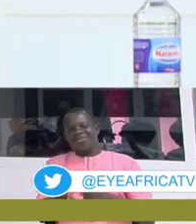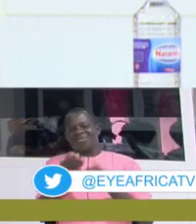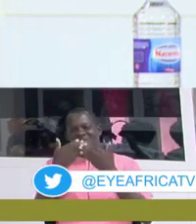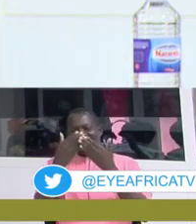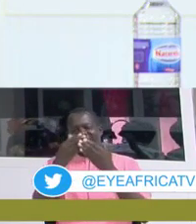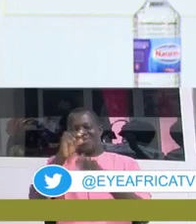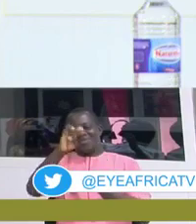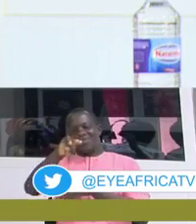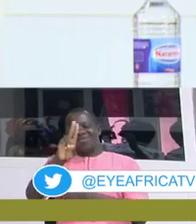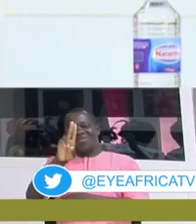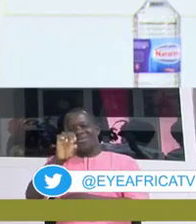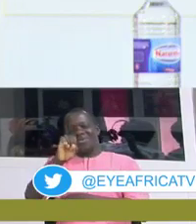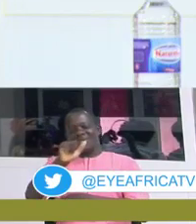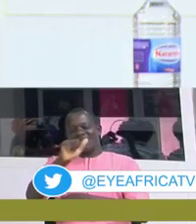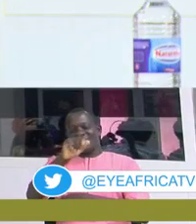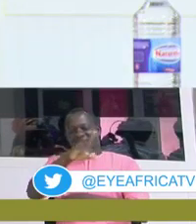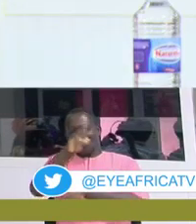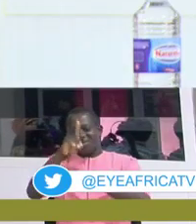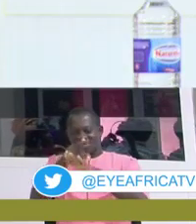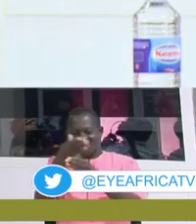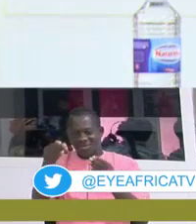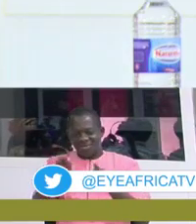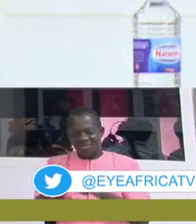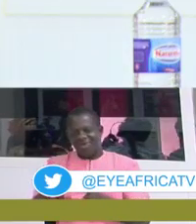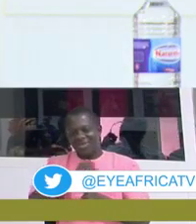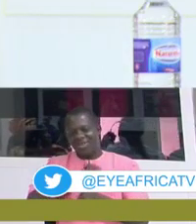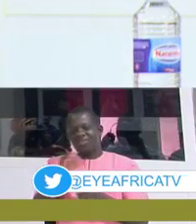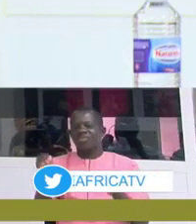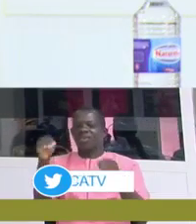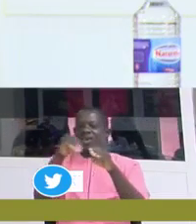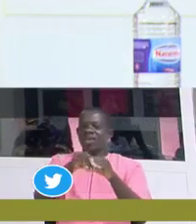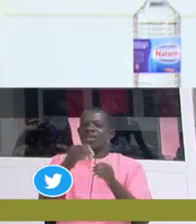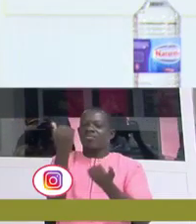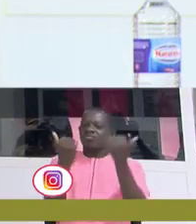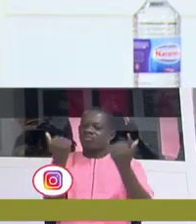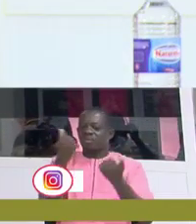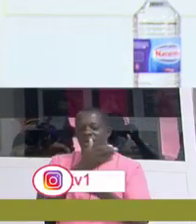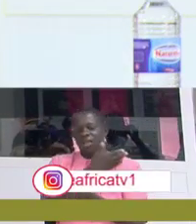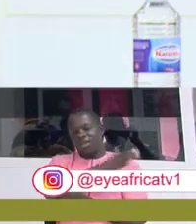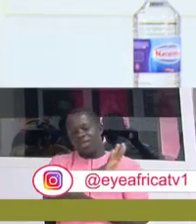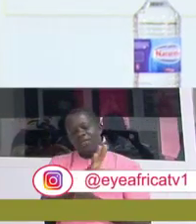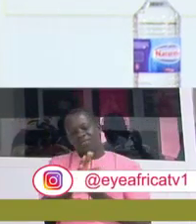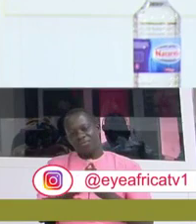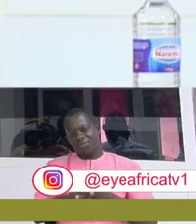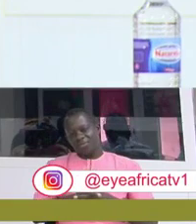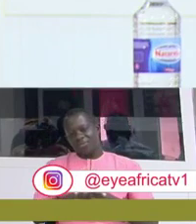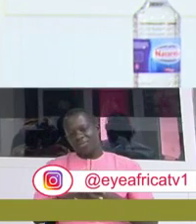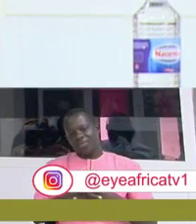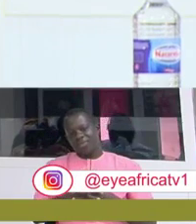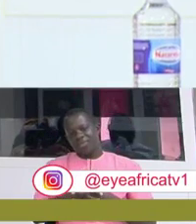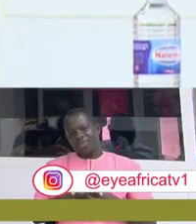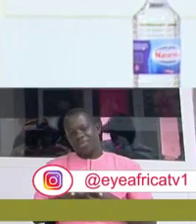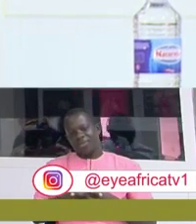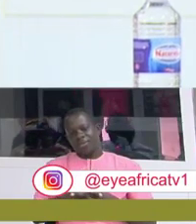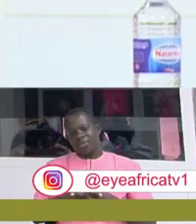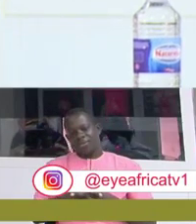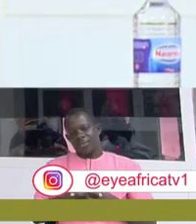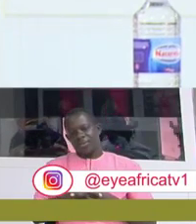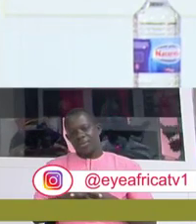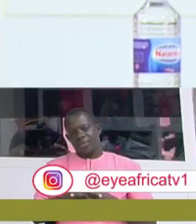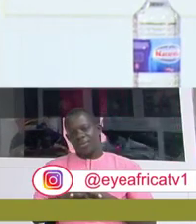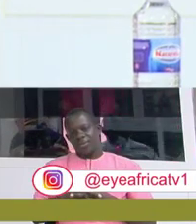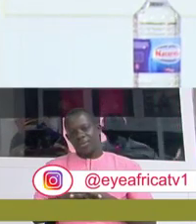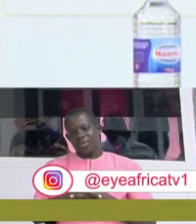I asked, where is Musa? Akonya Musa fela duntamoto kona tata. He said Musa has just gotten into a vehicle and left. Nko Musa